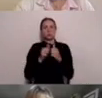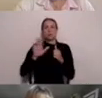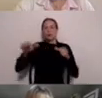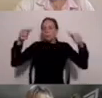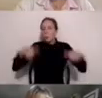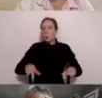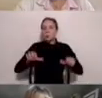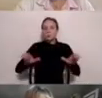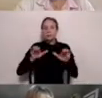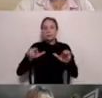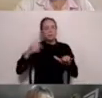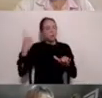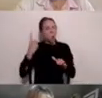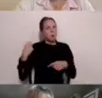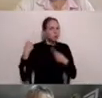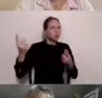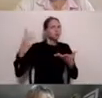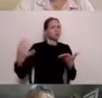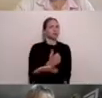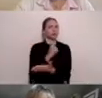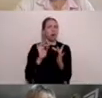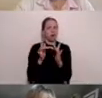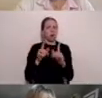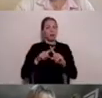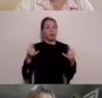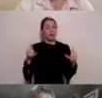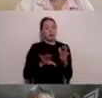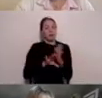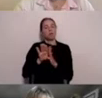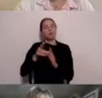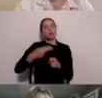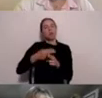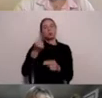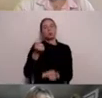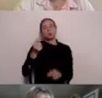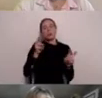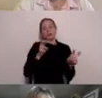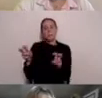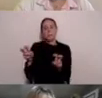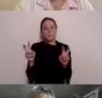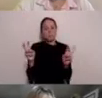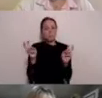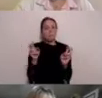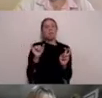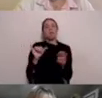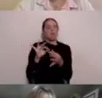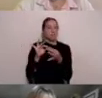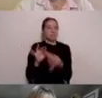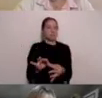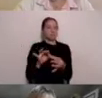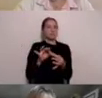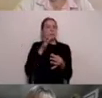of online platforms. But in this case, they developed Tuesday topics, and this session in particular was around parenting deaf and hard of hearing